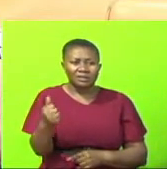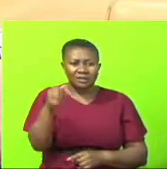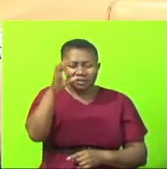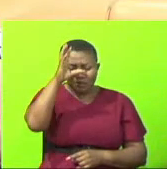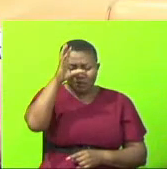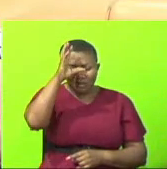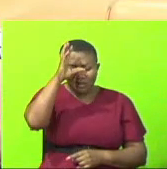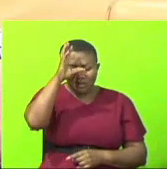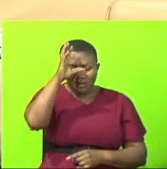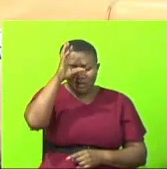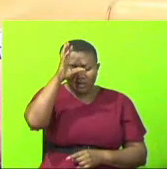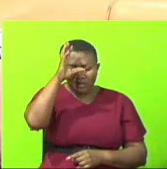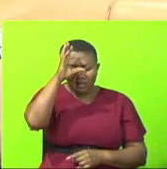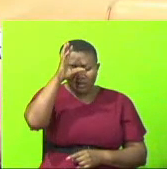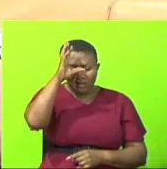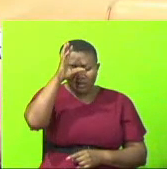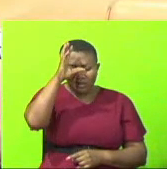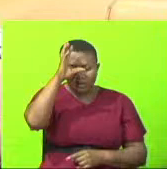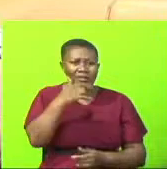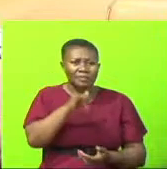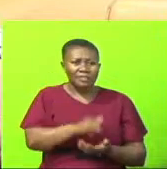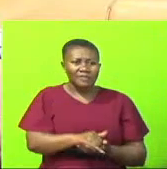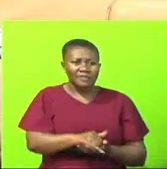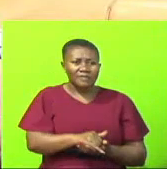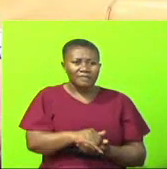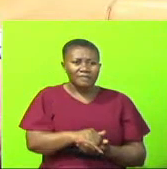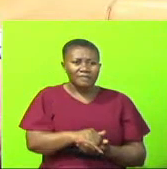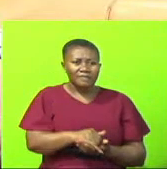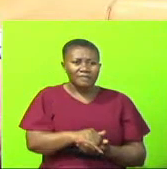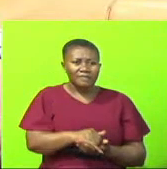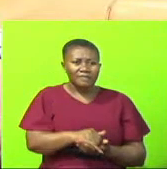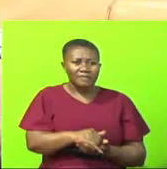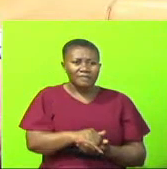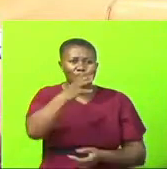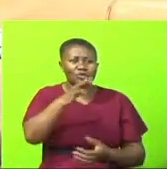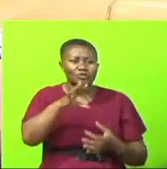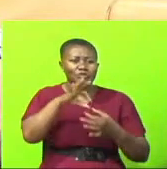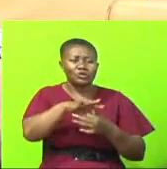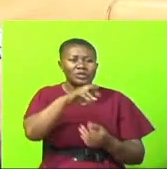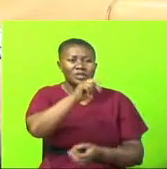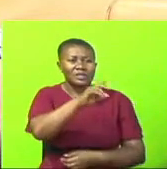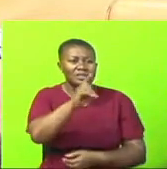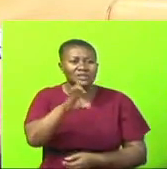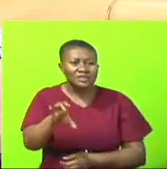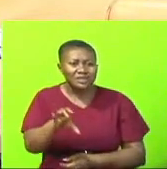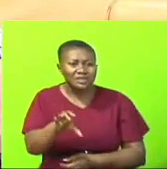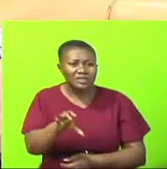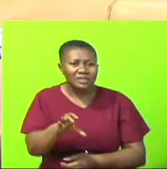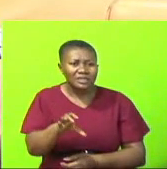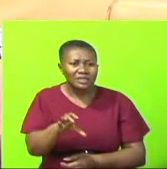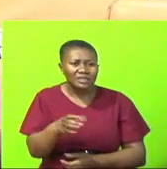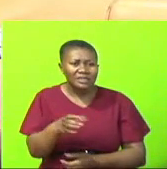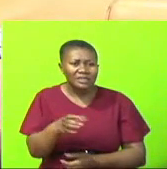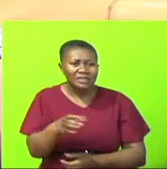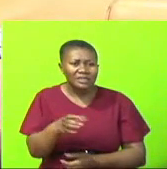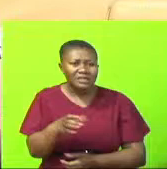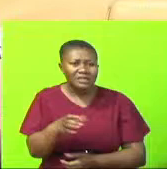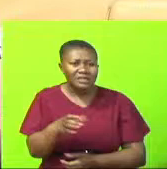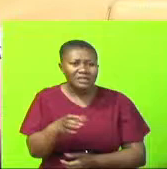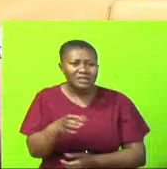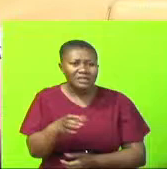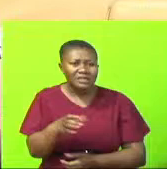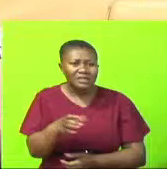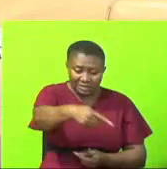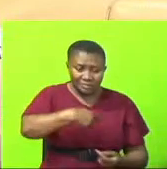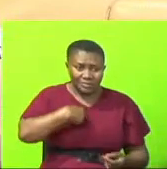statement that I no longer want to be an NDC member of Parliament. I am now joining MPP. He crossed across. I was in the